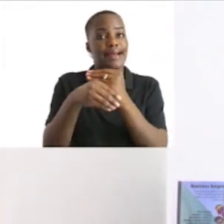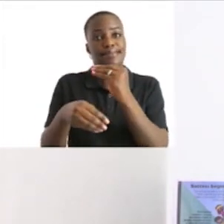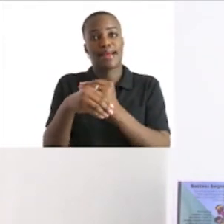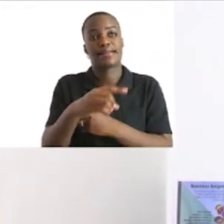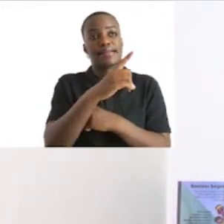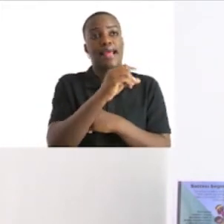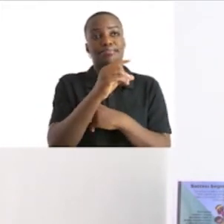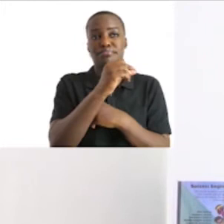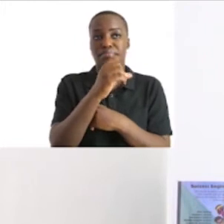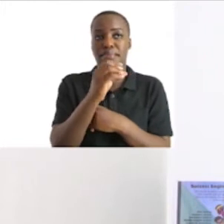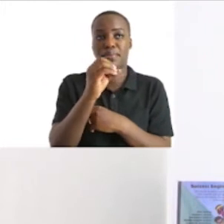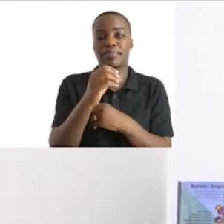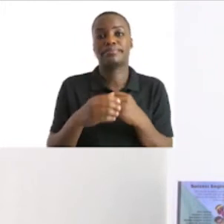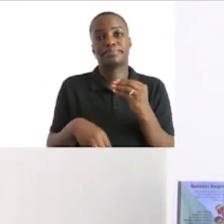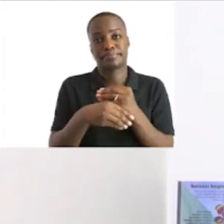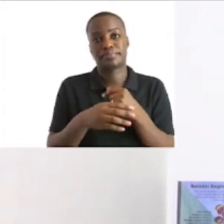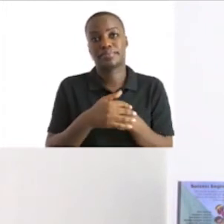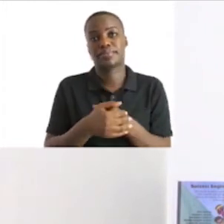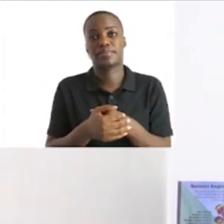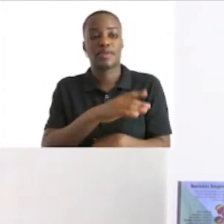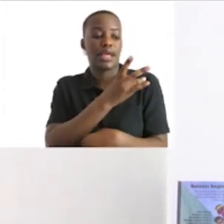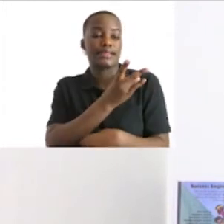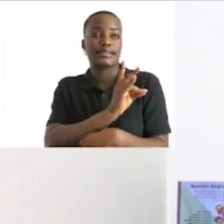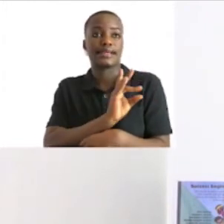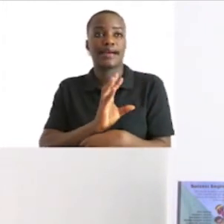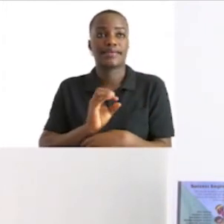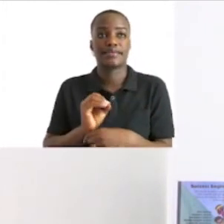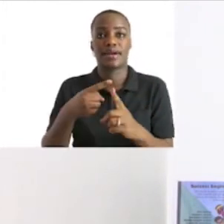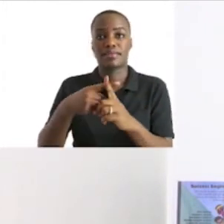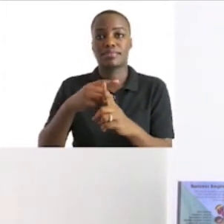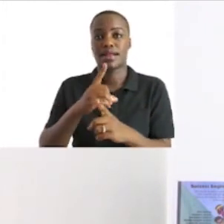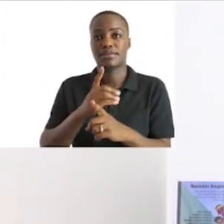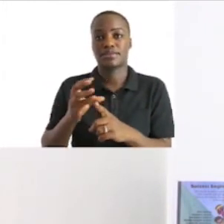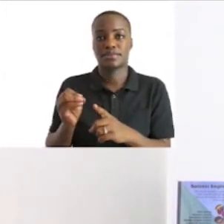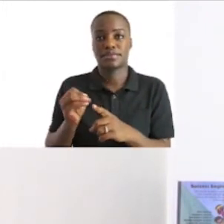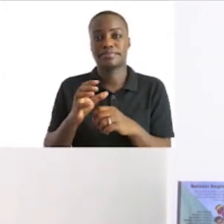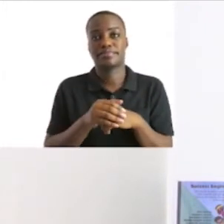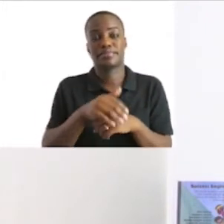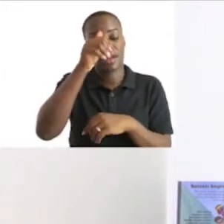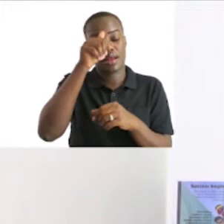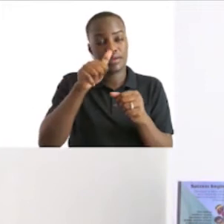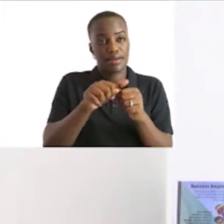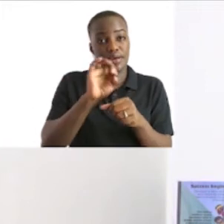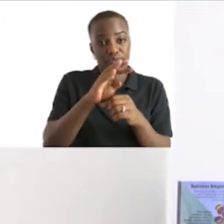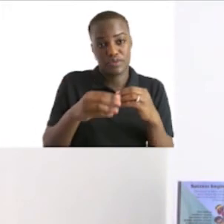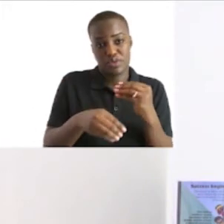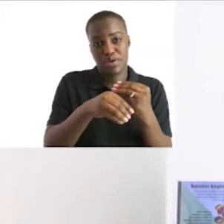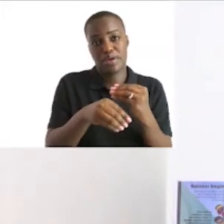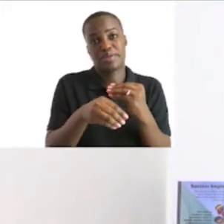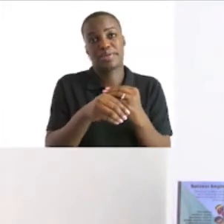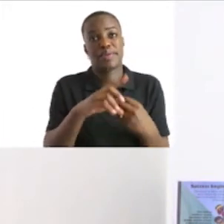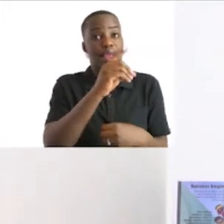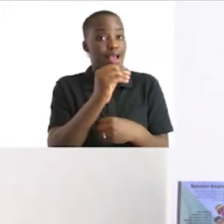numbers. So we have 70 plus 10. And remember, when we are adding our decade